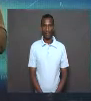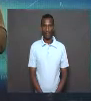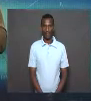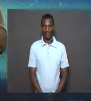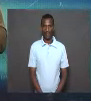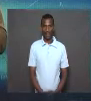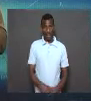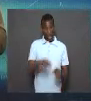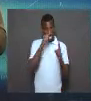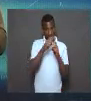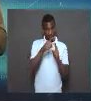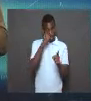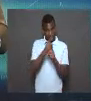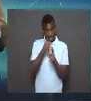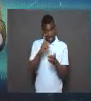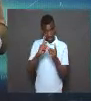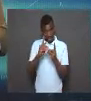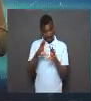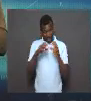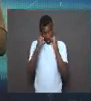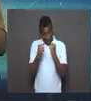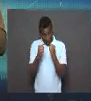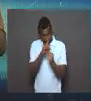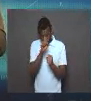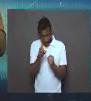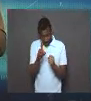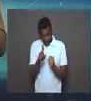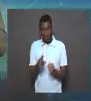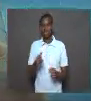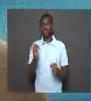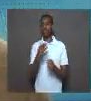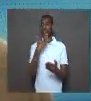Did you define them all correctly? Good job.